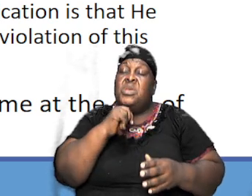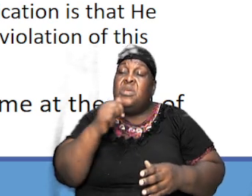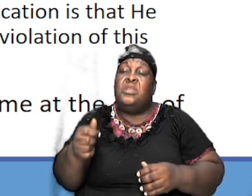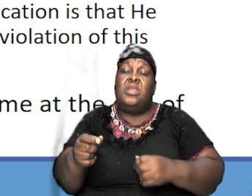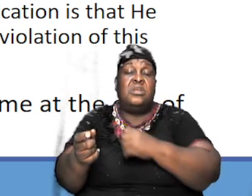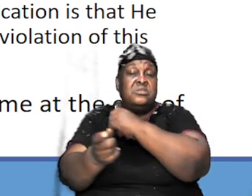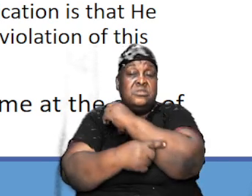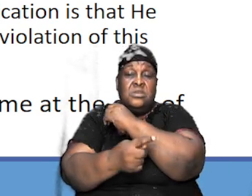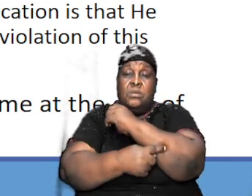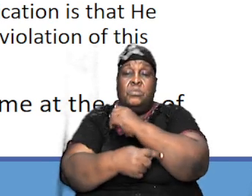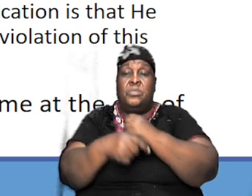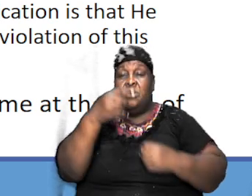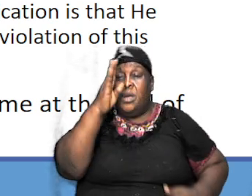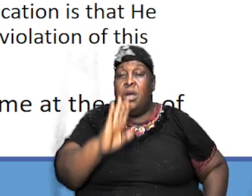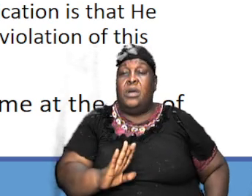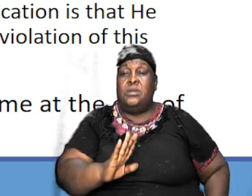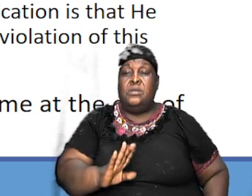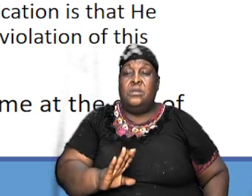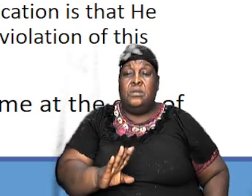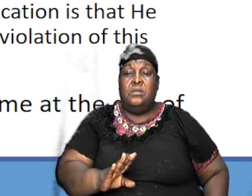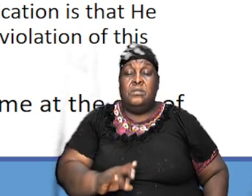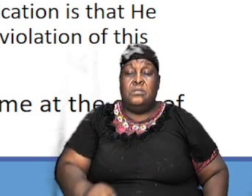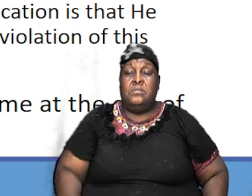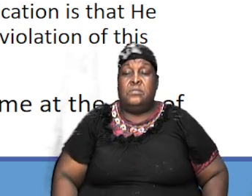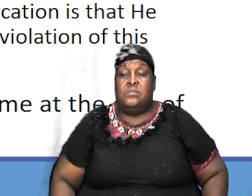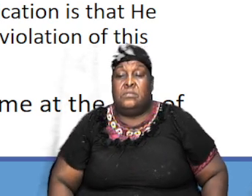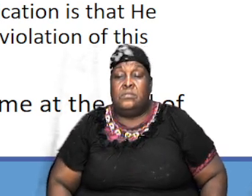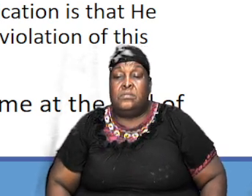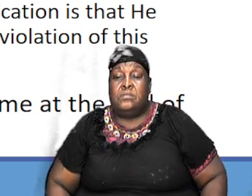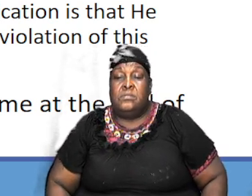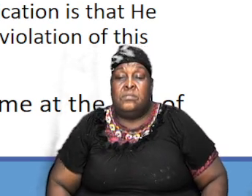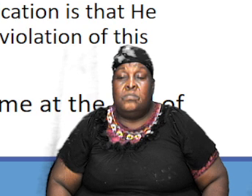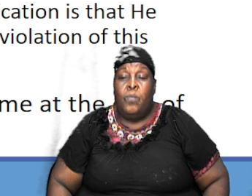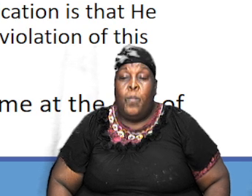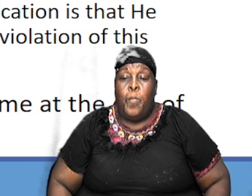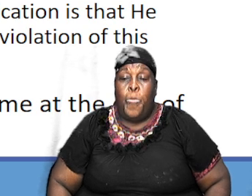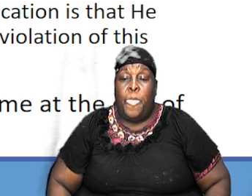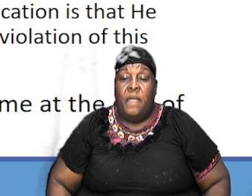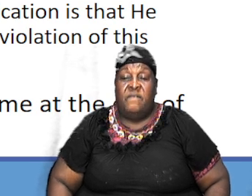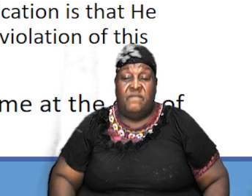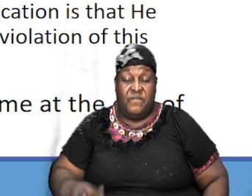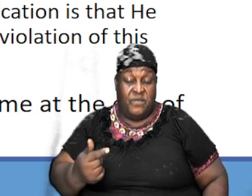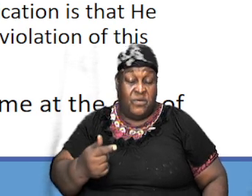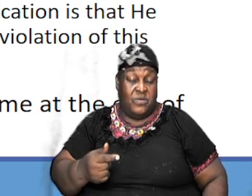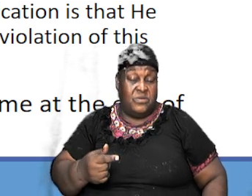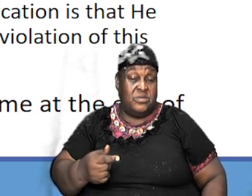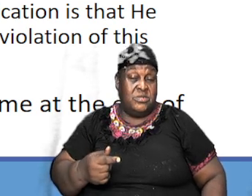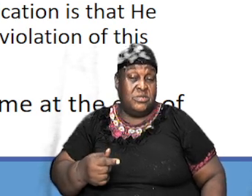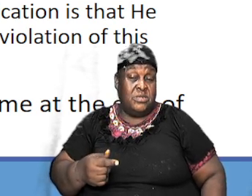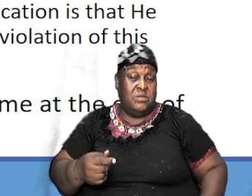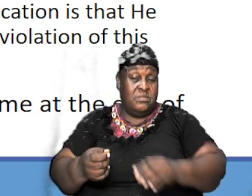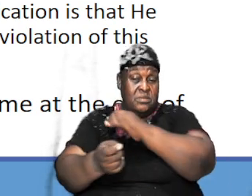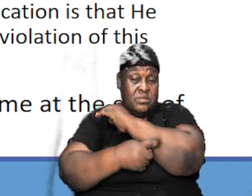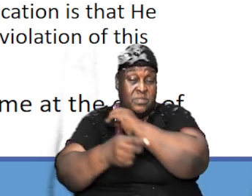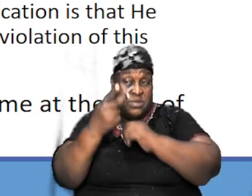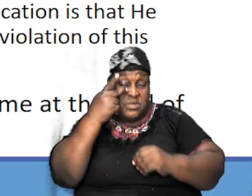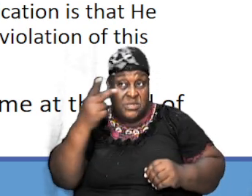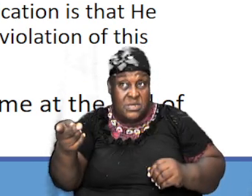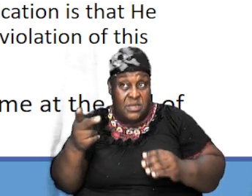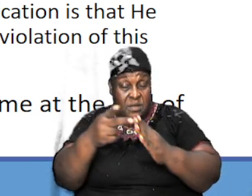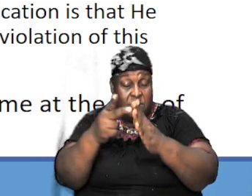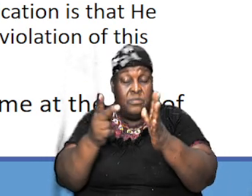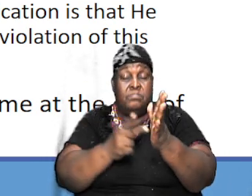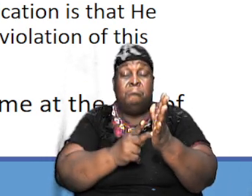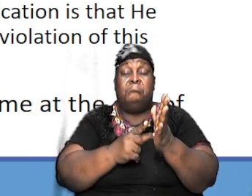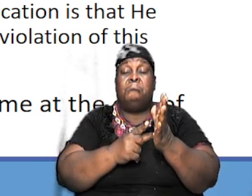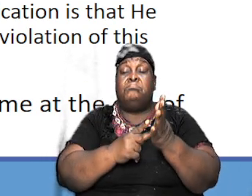I shouldn't tempt God. But the first one is a little bit more harder to see the principle.